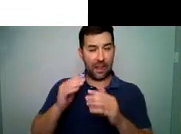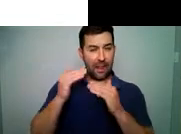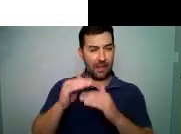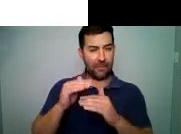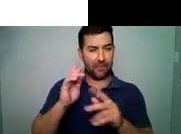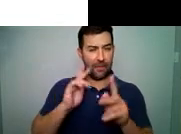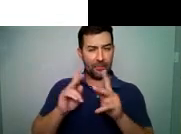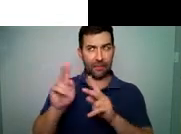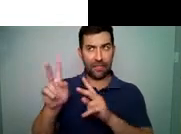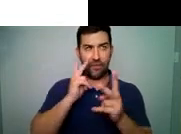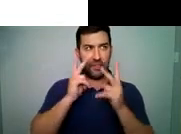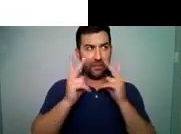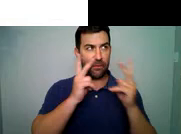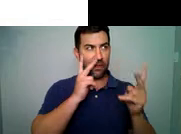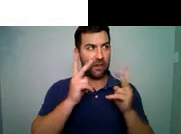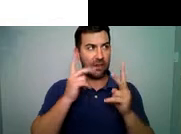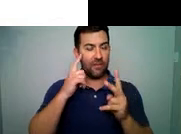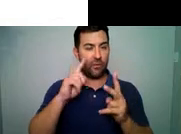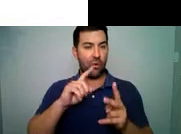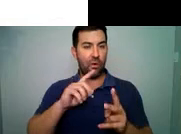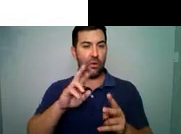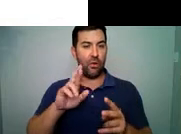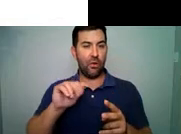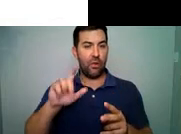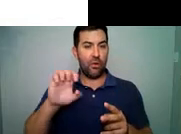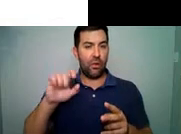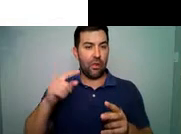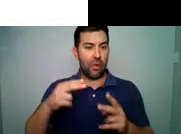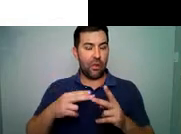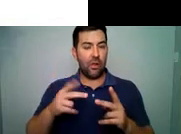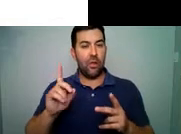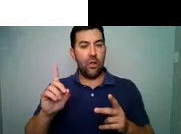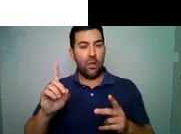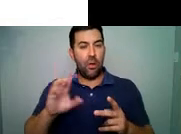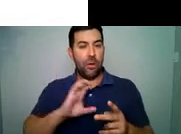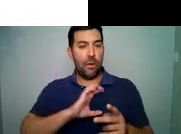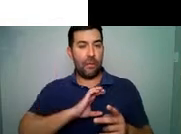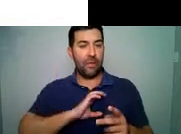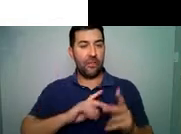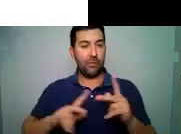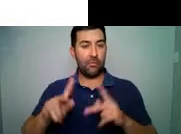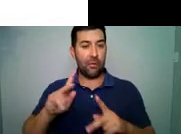Raleigh for the Dormont police or people on the platform.